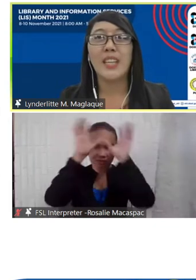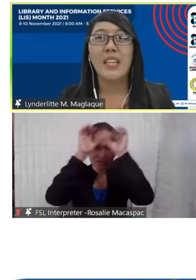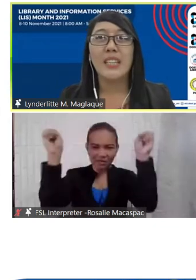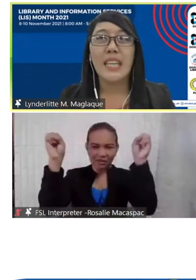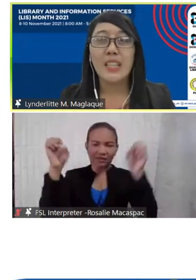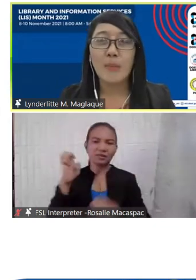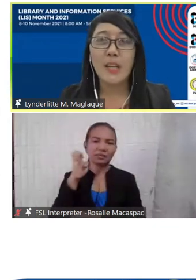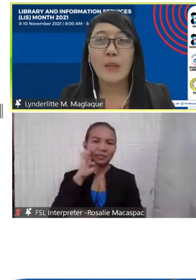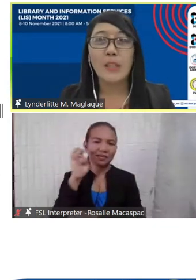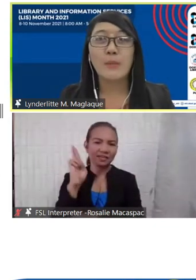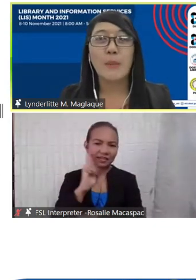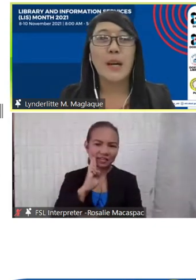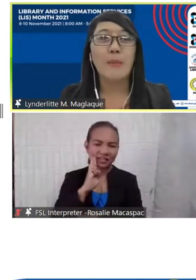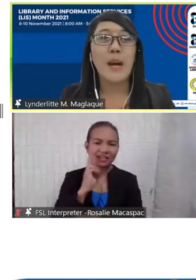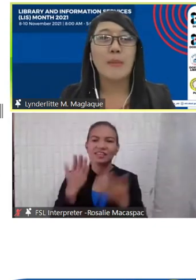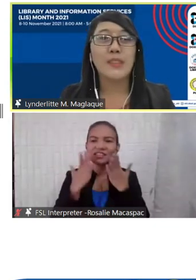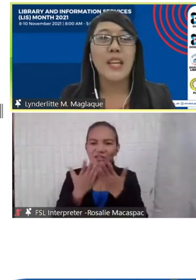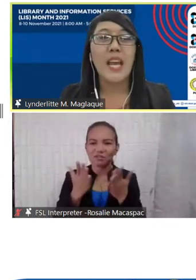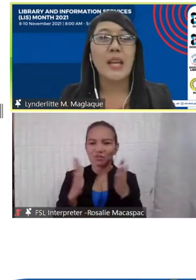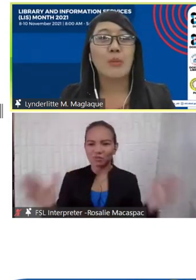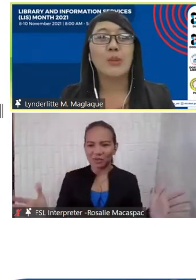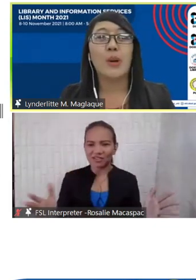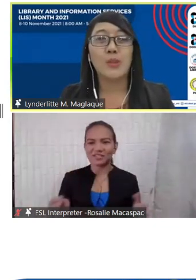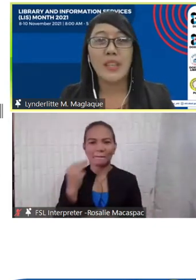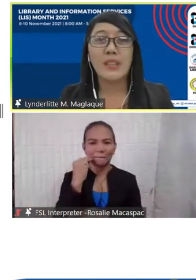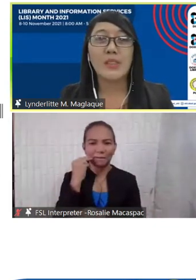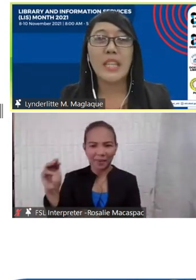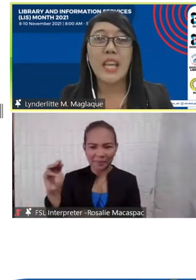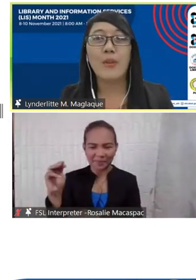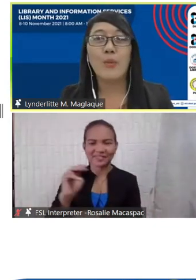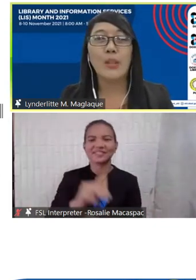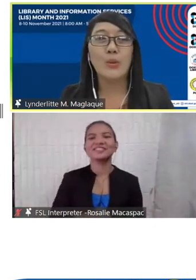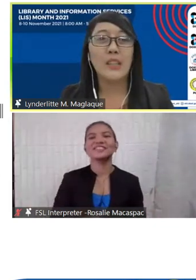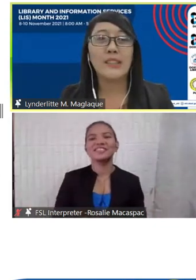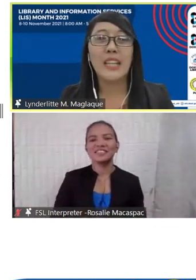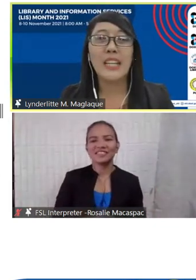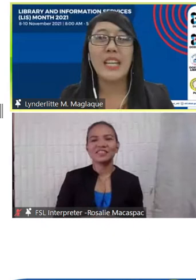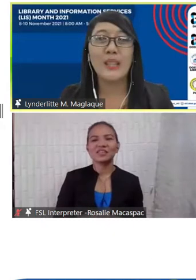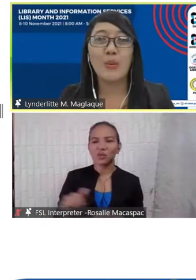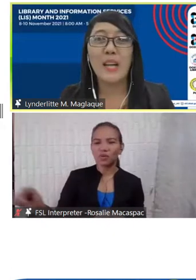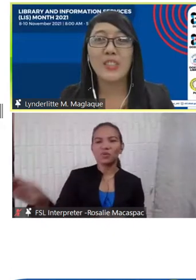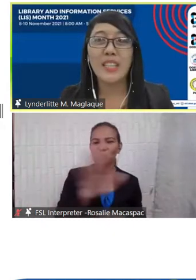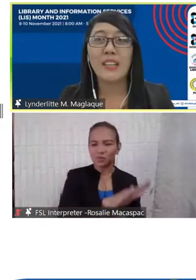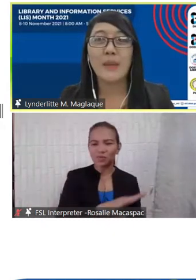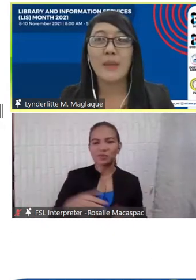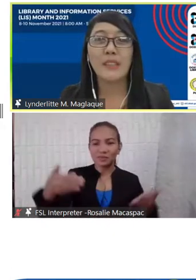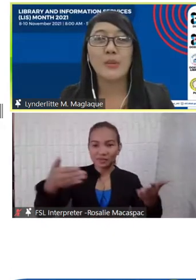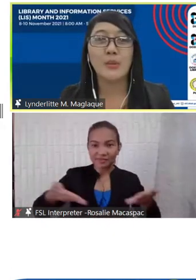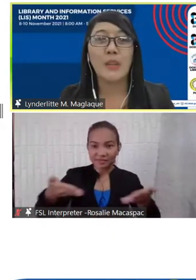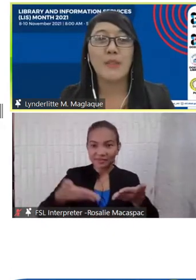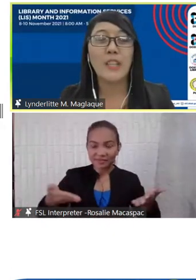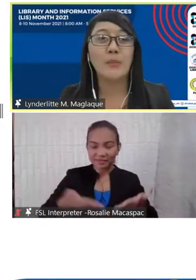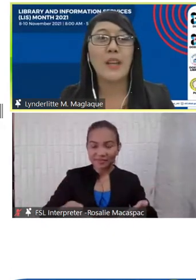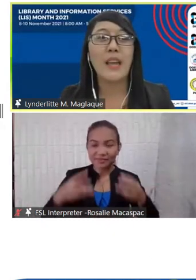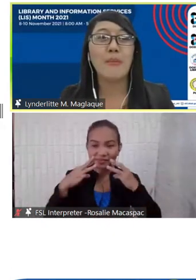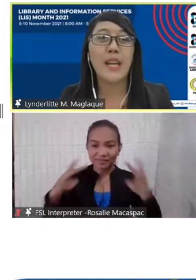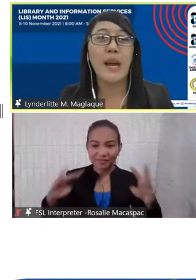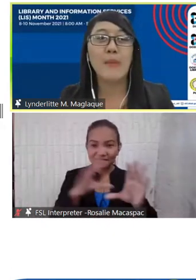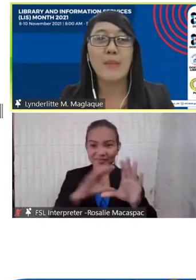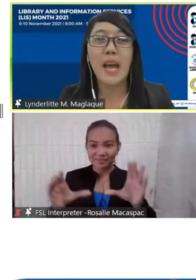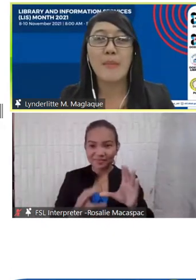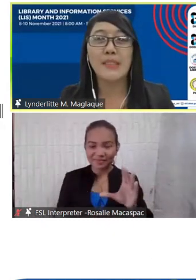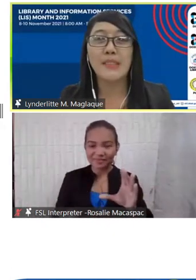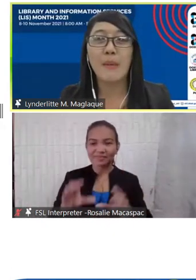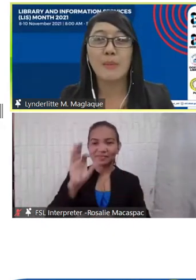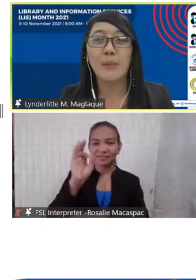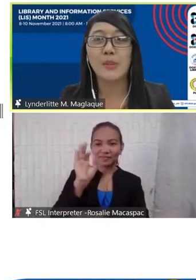So again, thank you very much po, mga moms. And we would also like to thank everyone who are still here watching us via Zoom and Facebook Live.